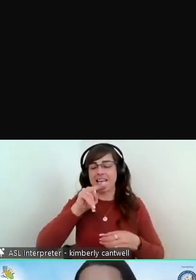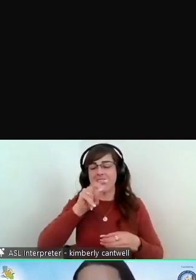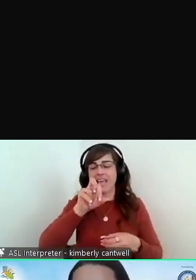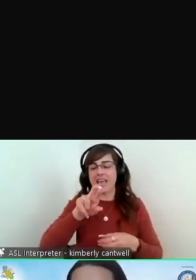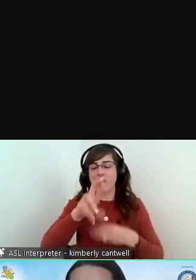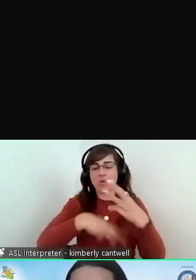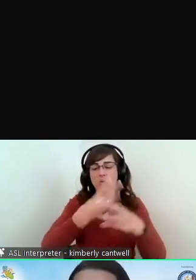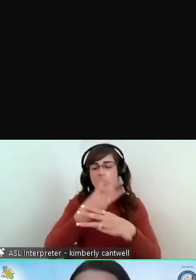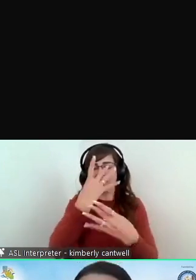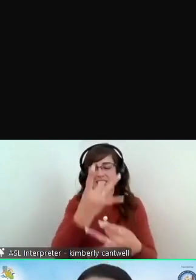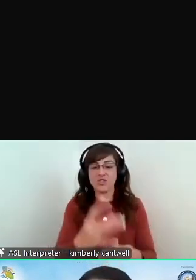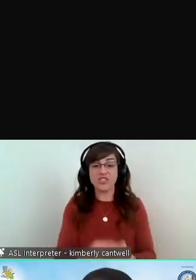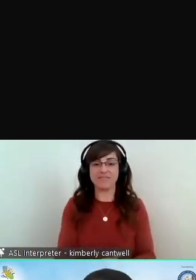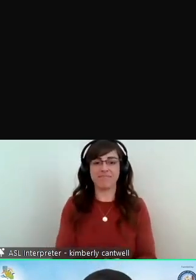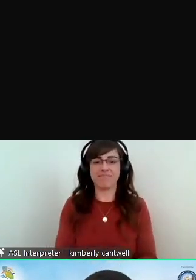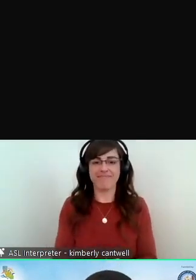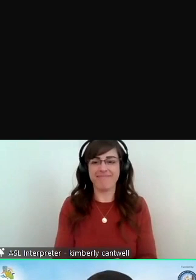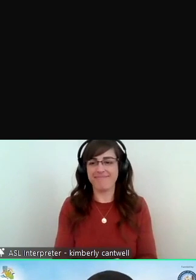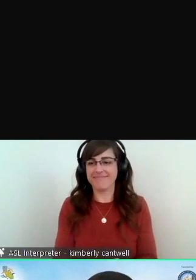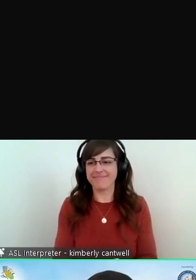interesting.